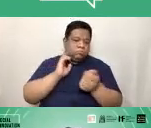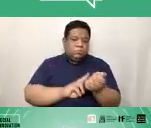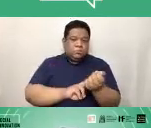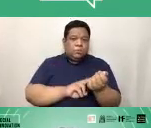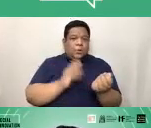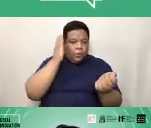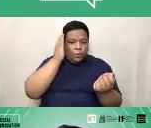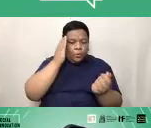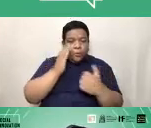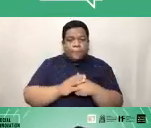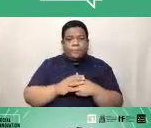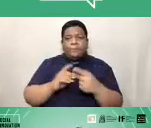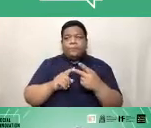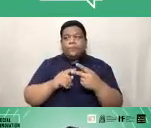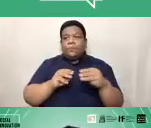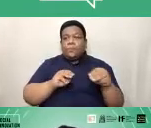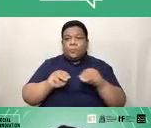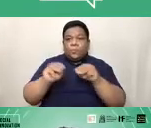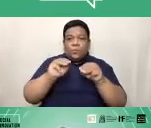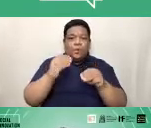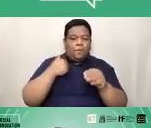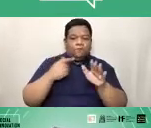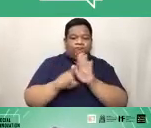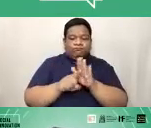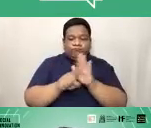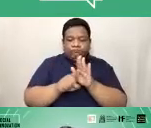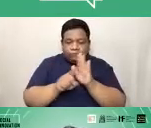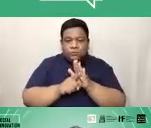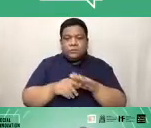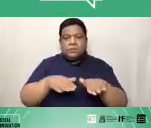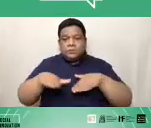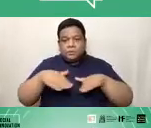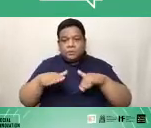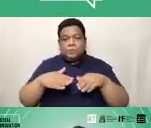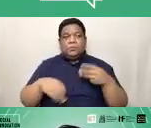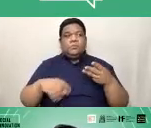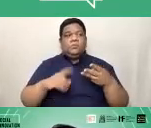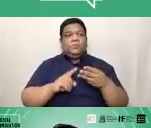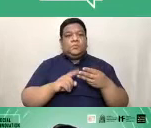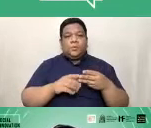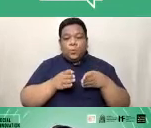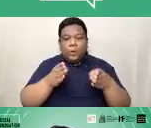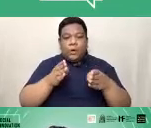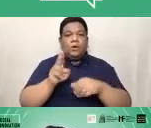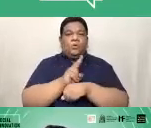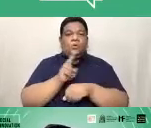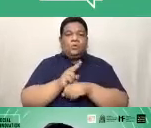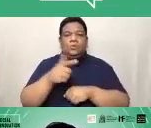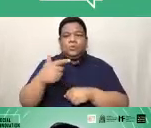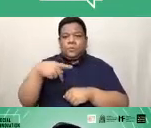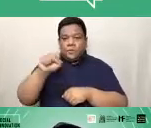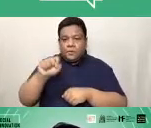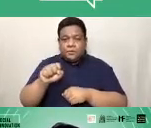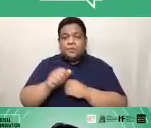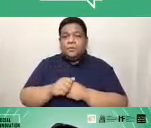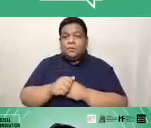It can also detect motion by determining vibrations and steps. It can determine your route by using GPS. So when we talk about